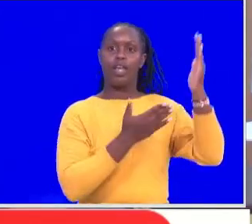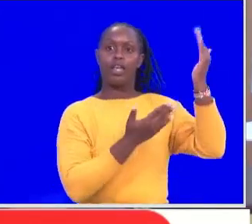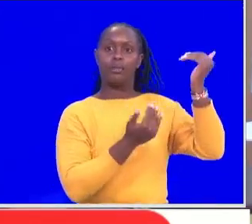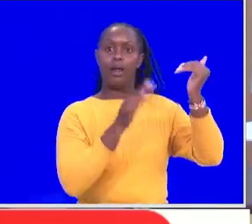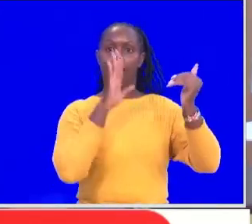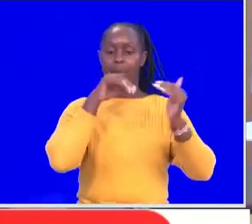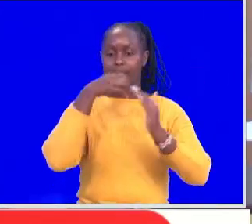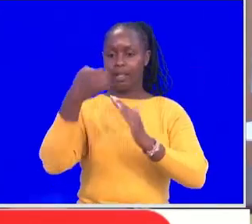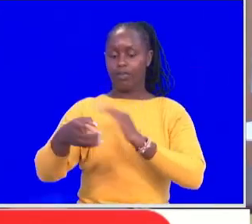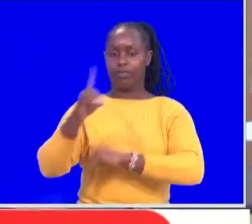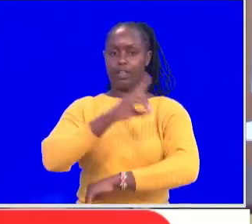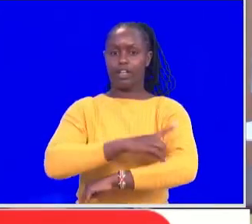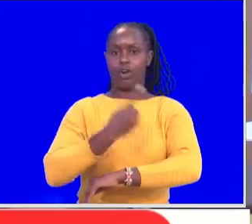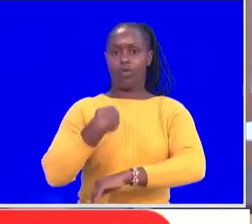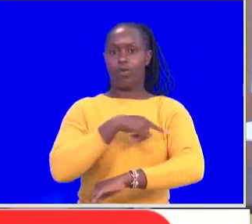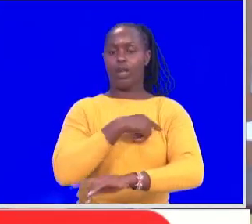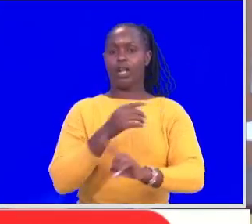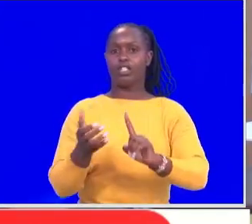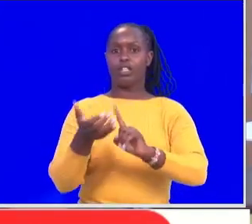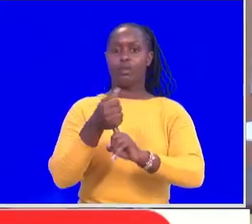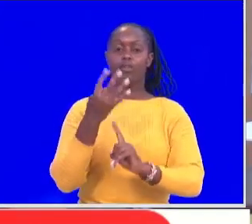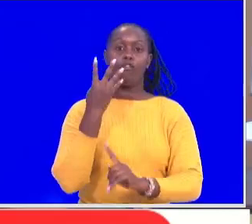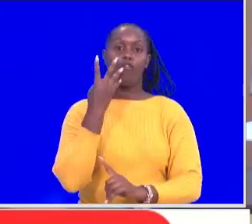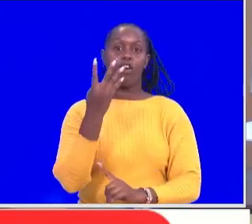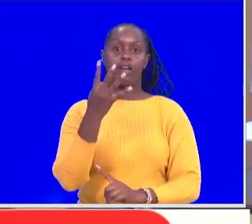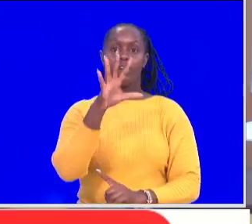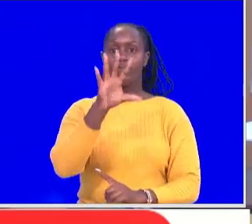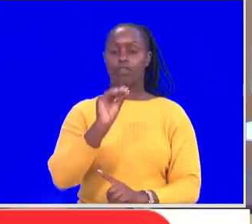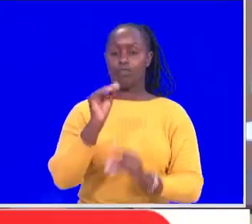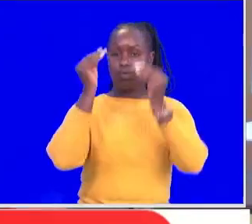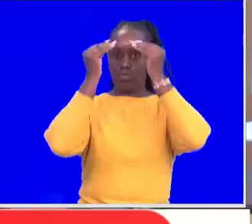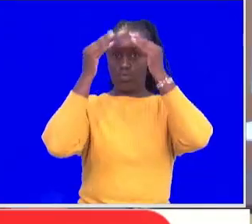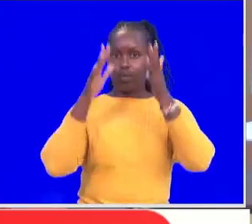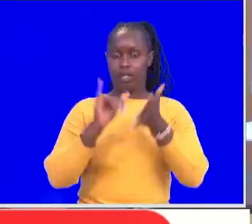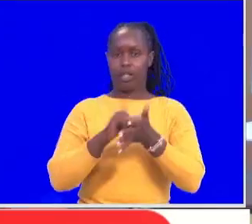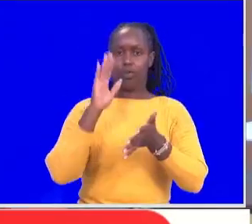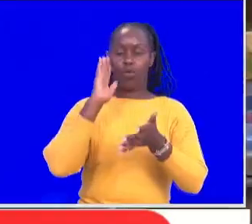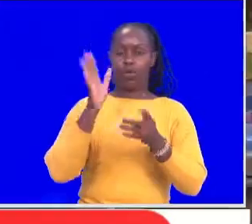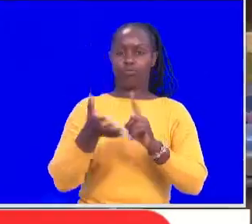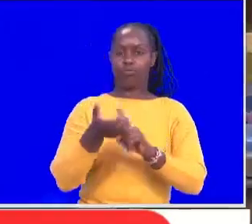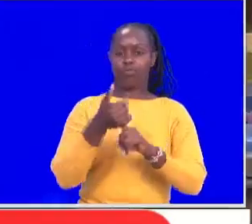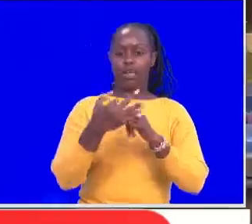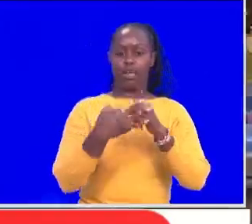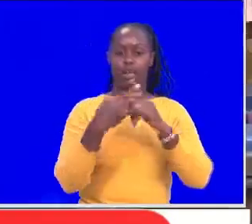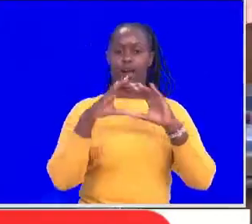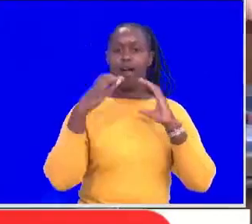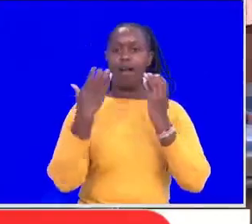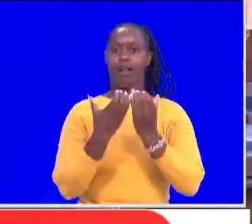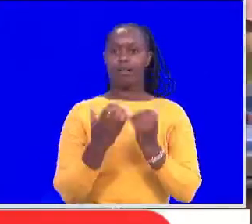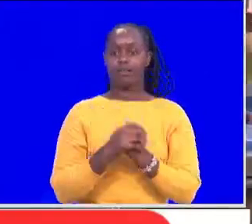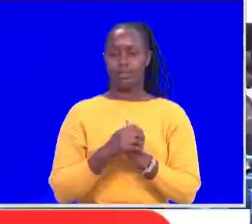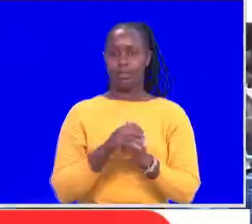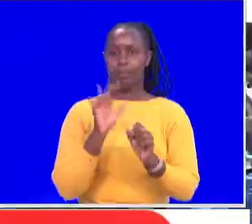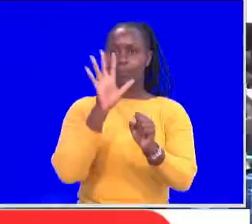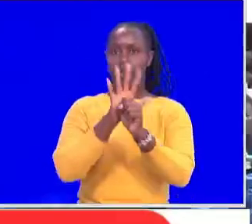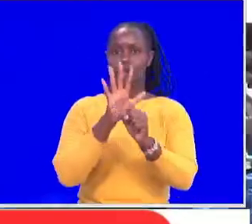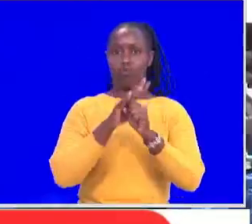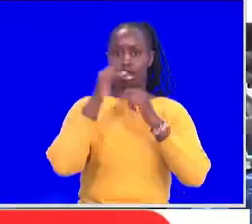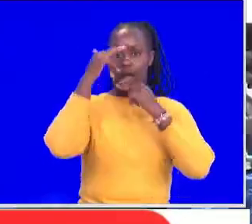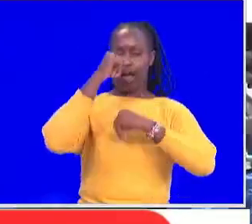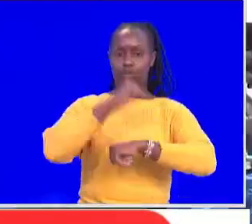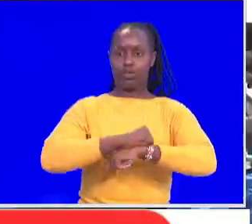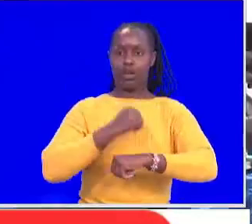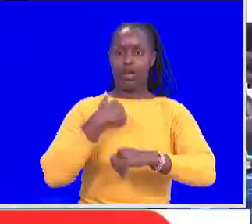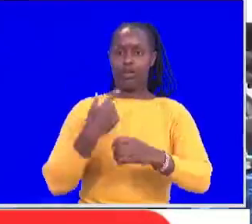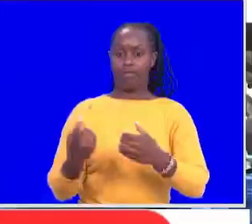we shall be able to make 450 students that will make the 8 classes. Most secondary schools successfully